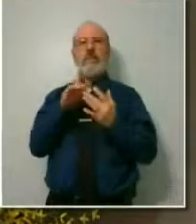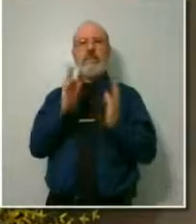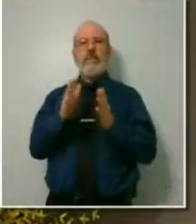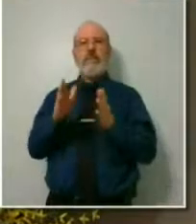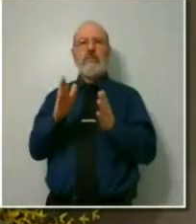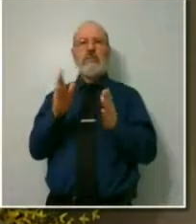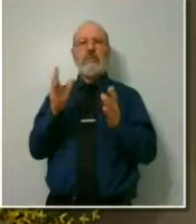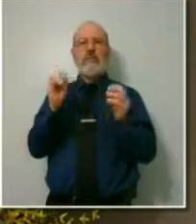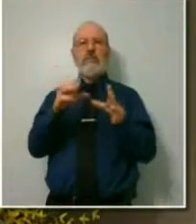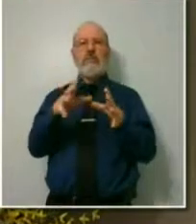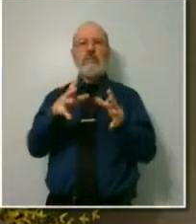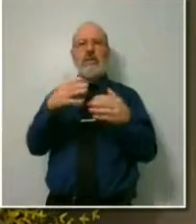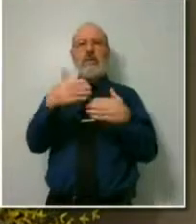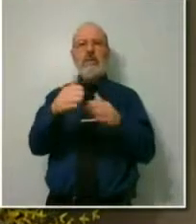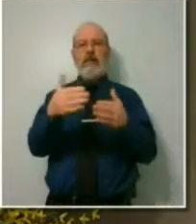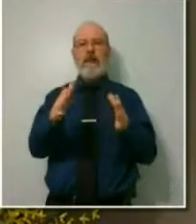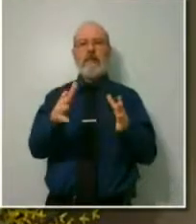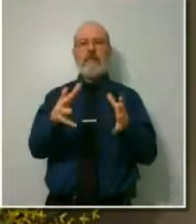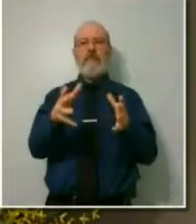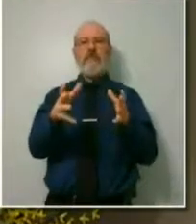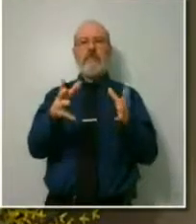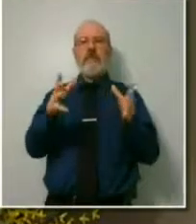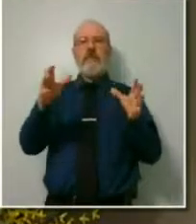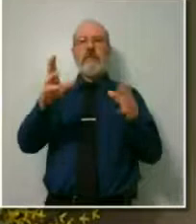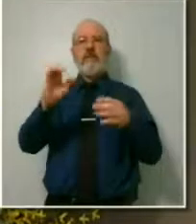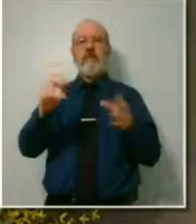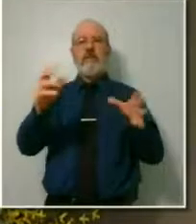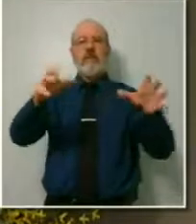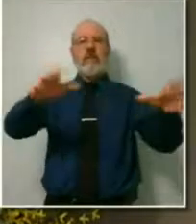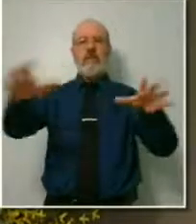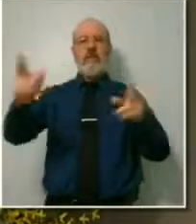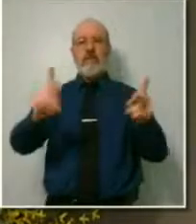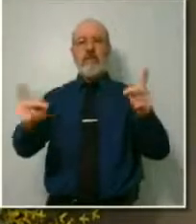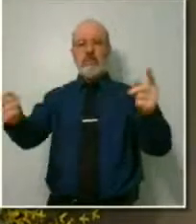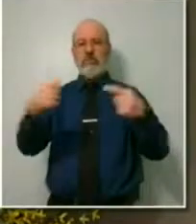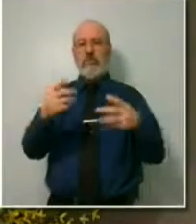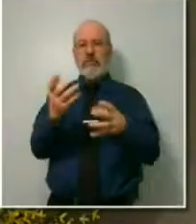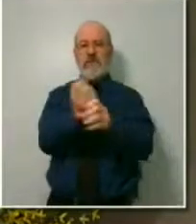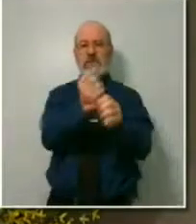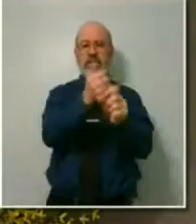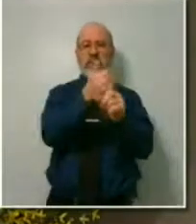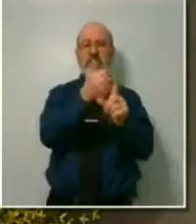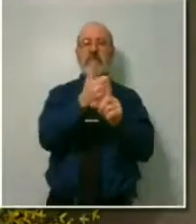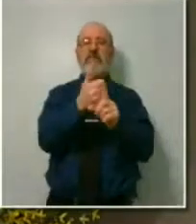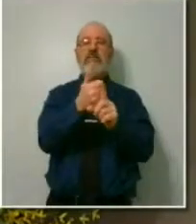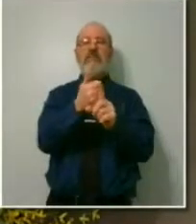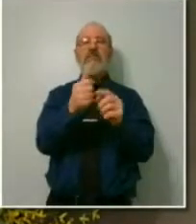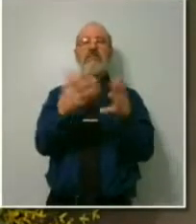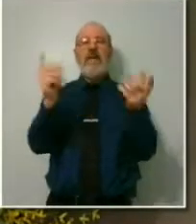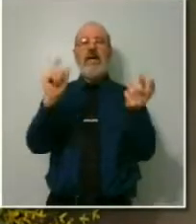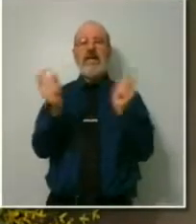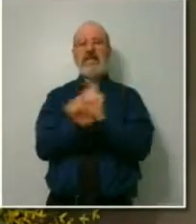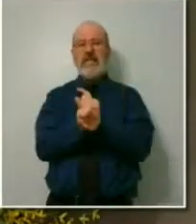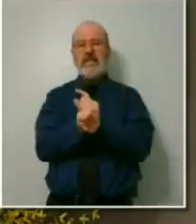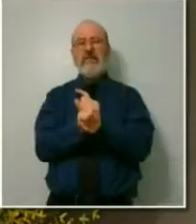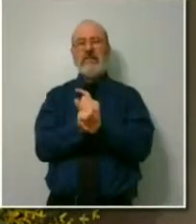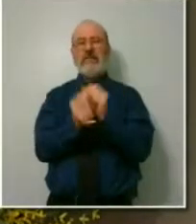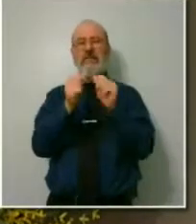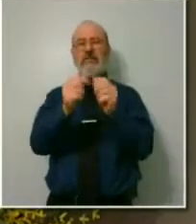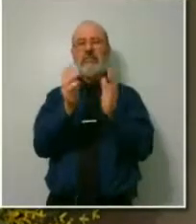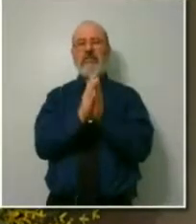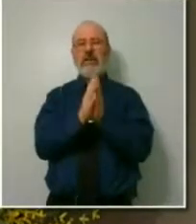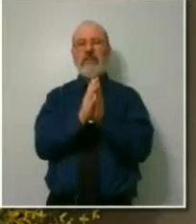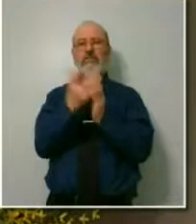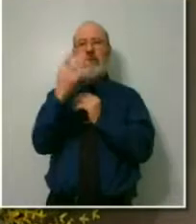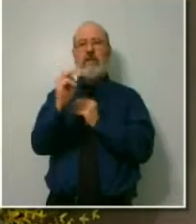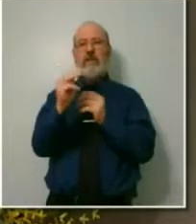putting them in boxes and bins, and setting it out for the people to come and get, and so forth. So a lot of changes there. Continue to pray for him and his